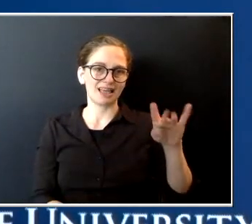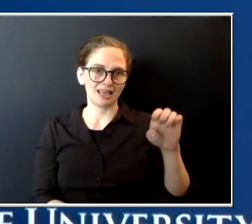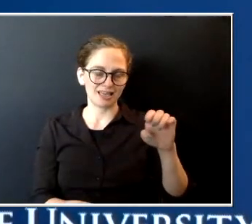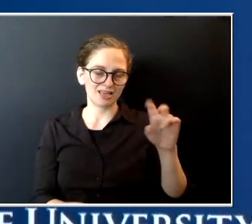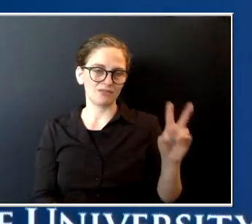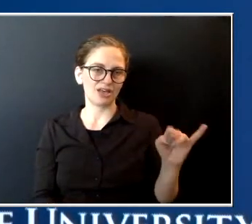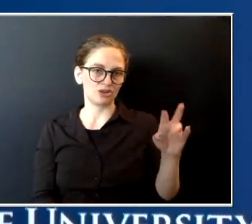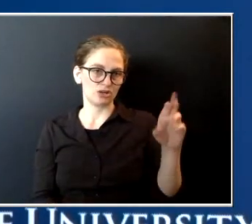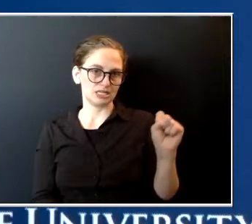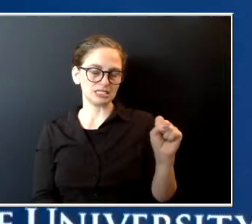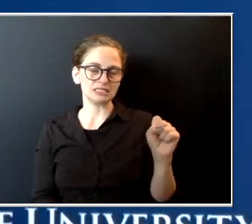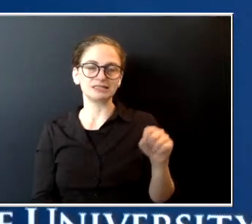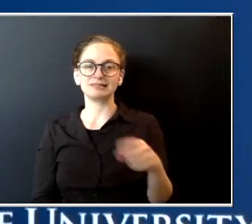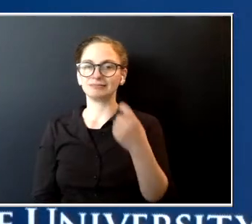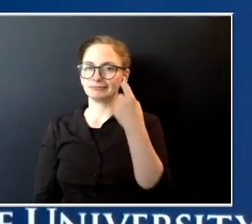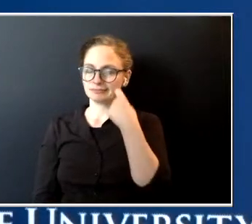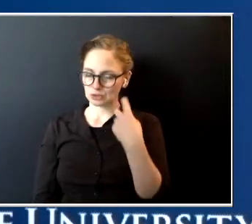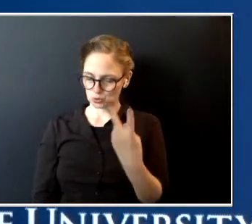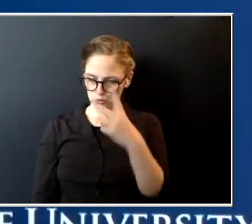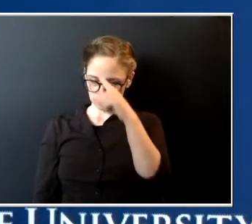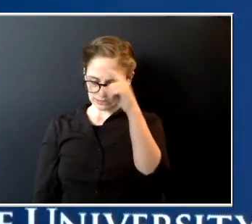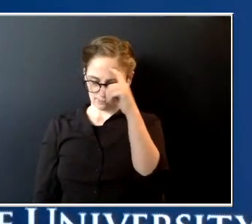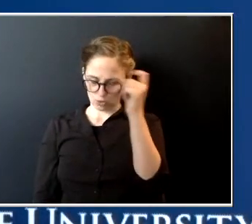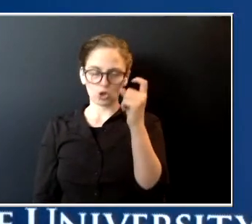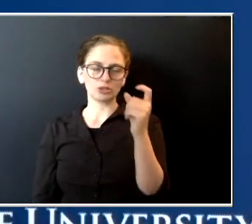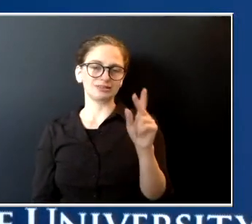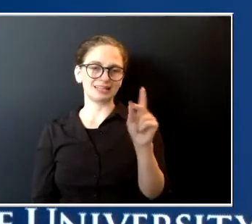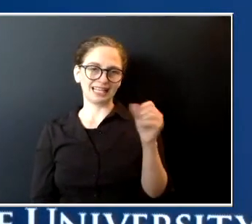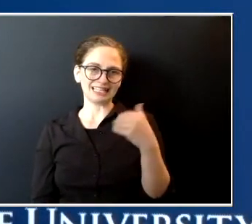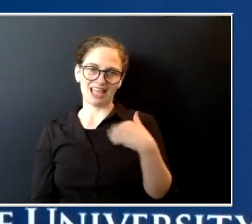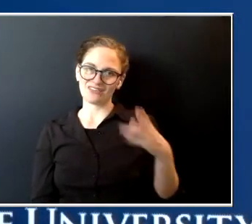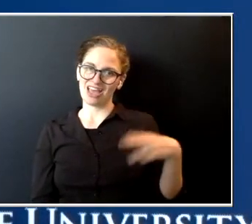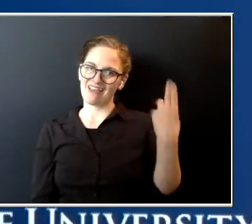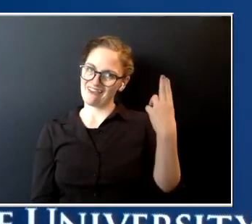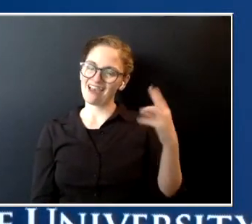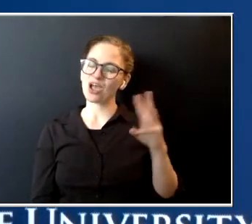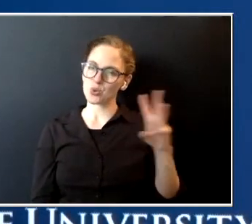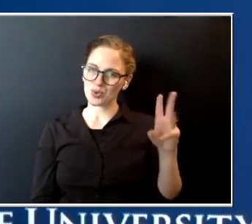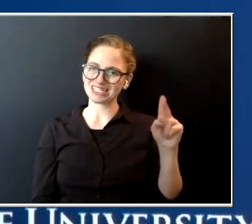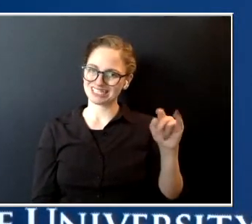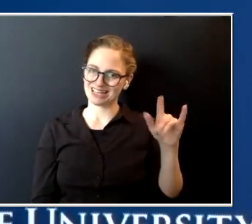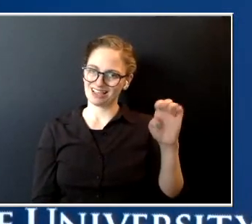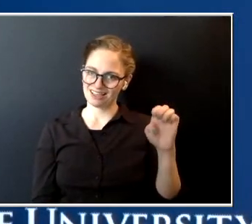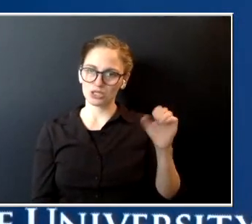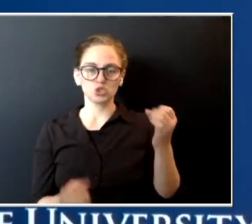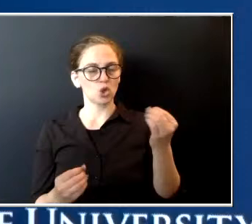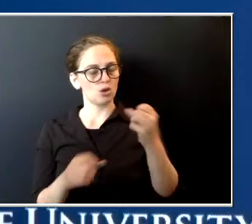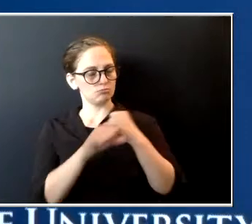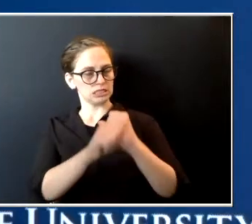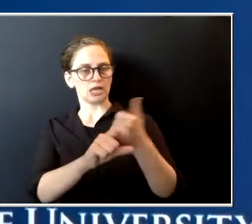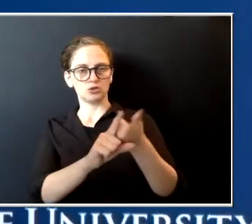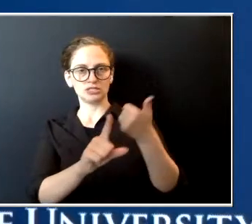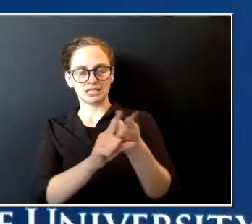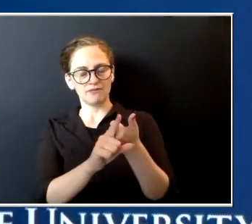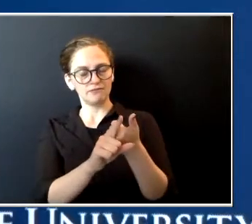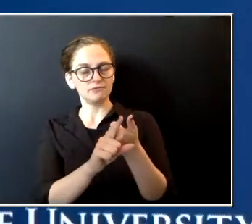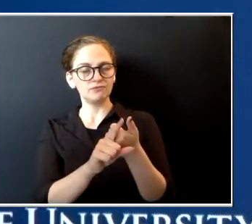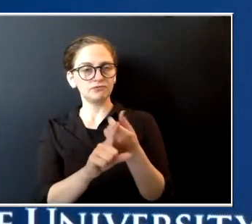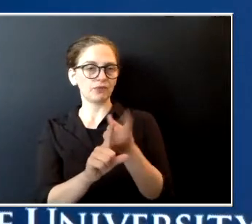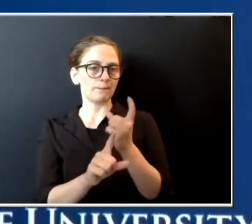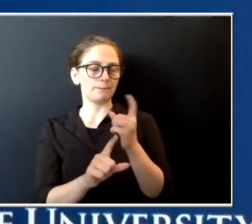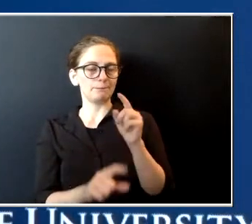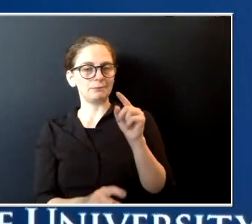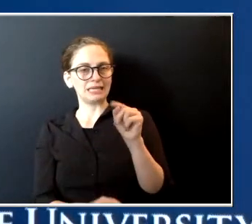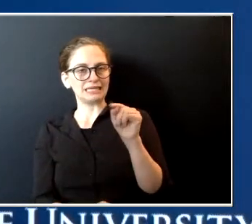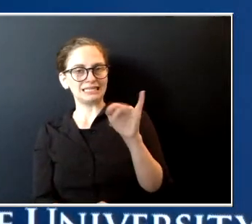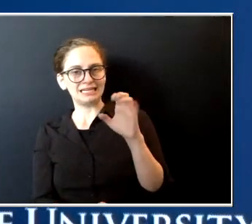the high activity of West Nile virus around here, so protect yourself against tick bites and mosquito bites. Just understand when and where you're